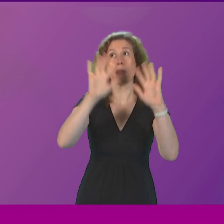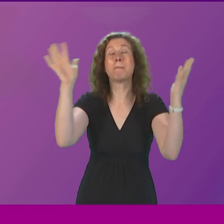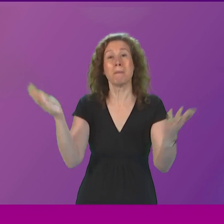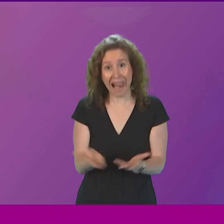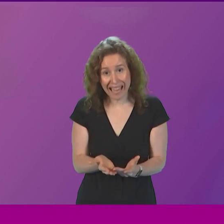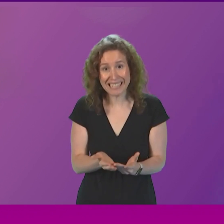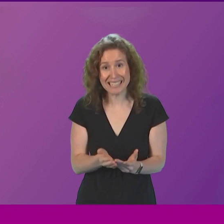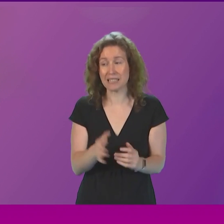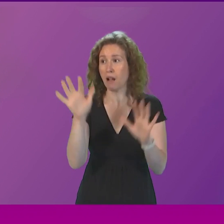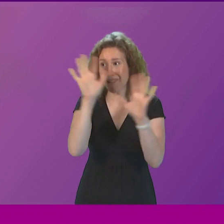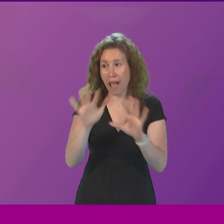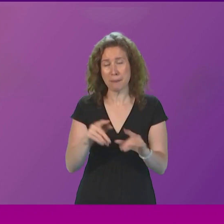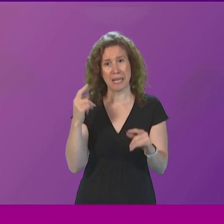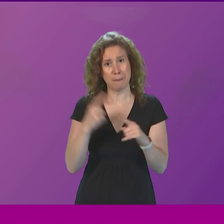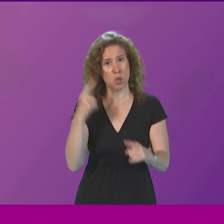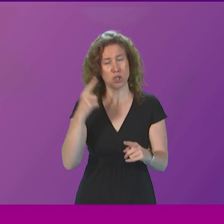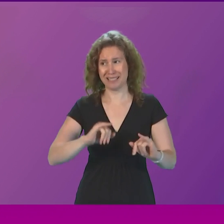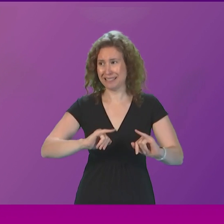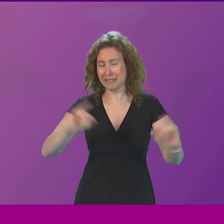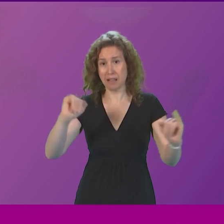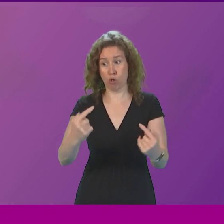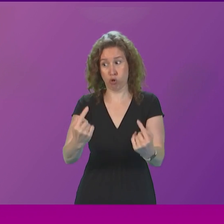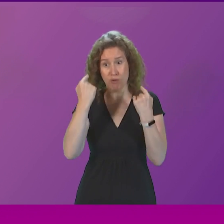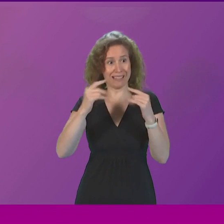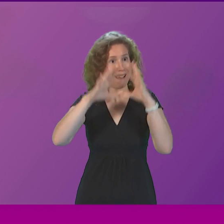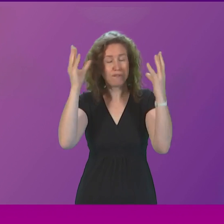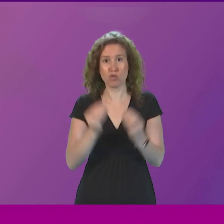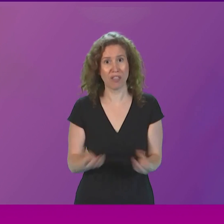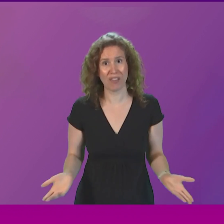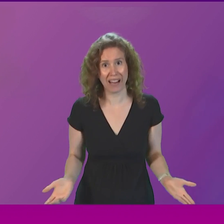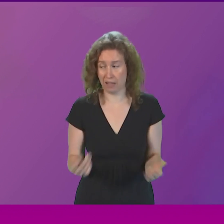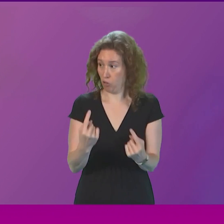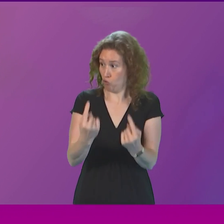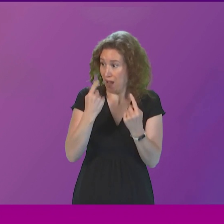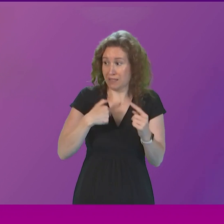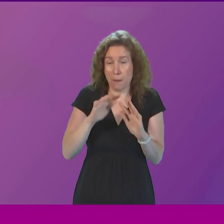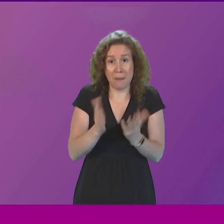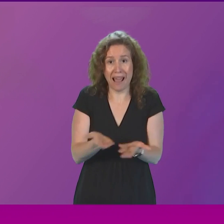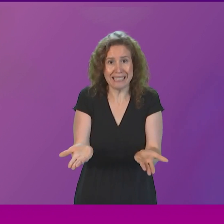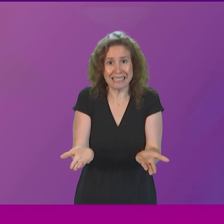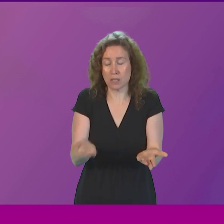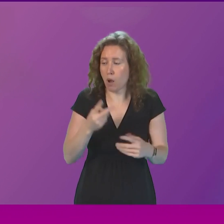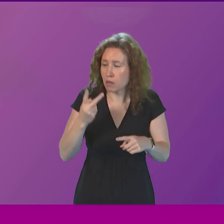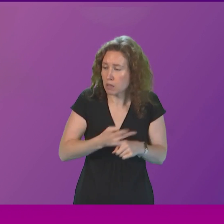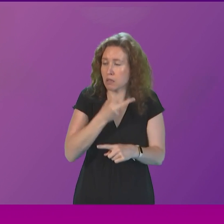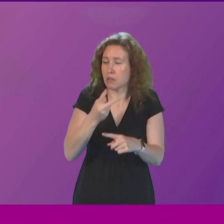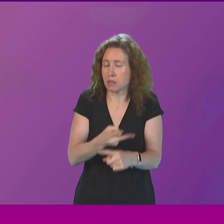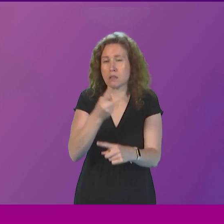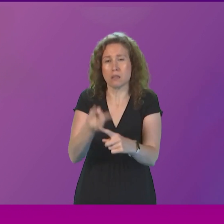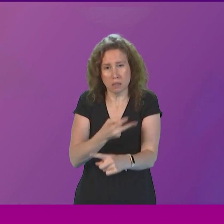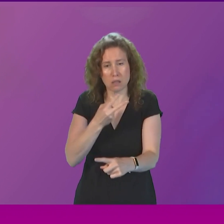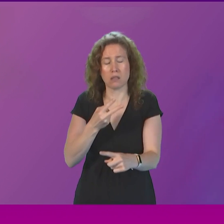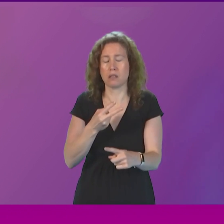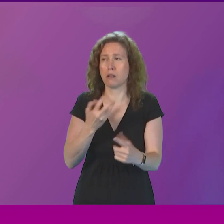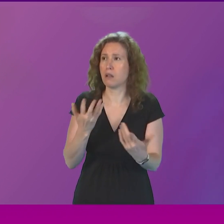planet is the climate emergency that threatens the sustainability of our planet. And time and time and time